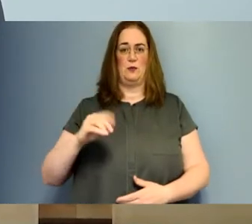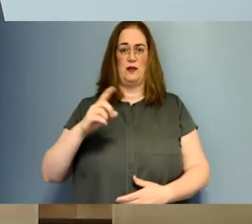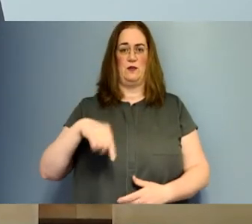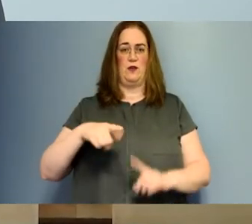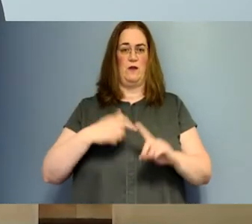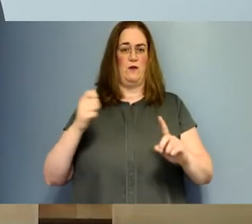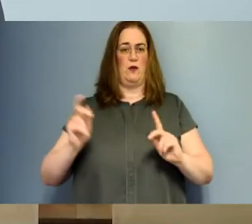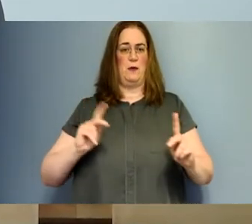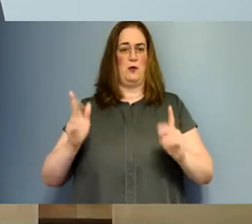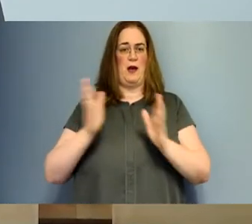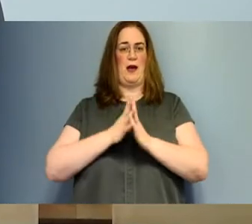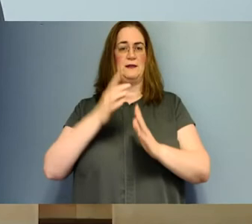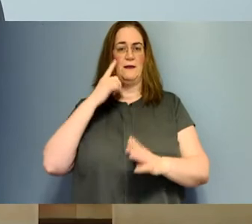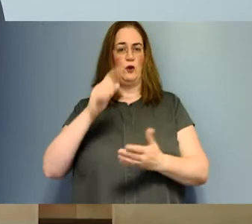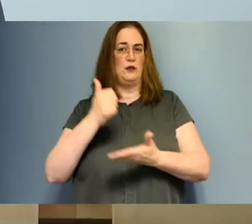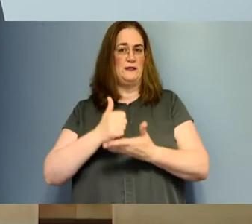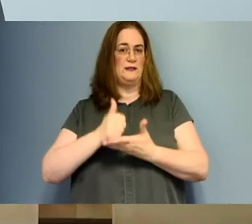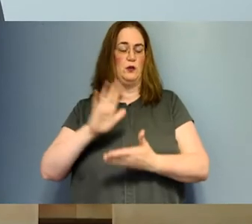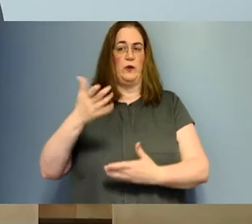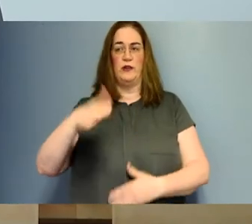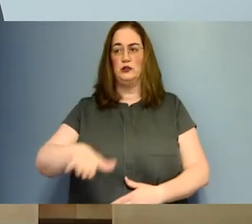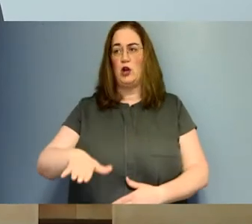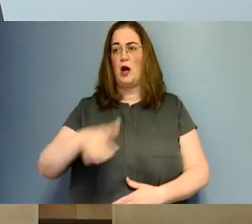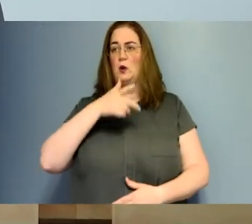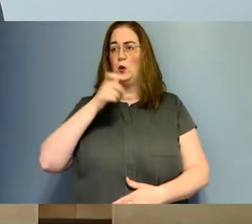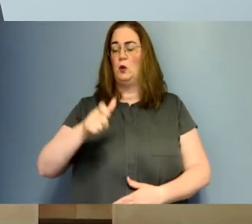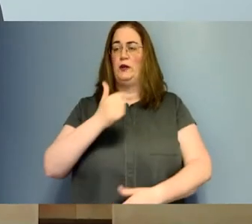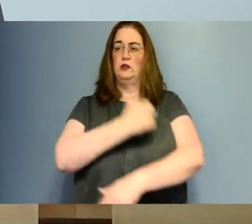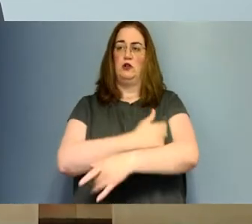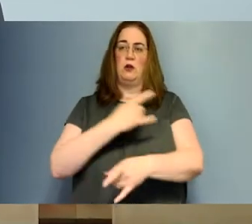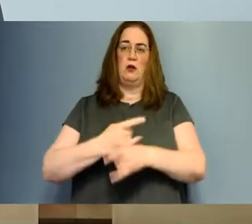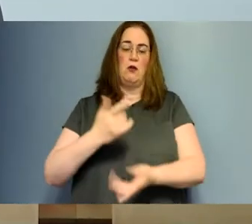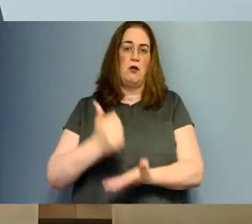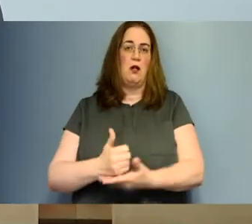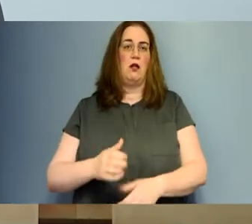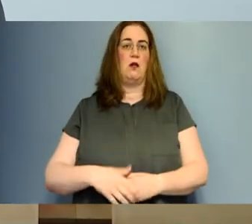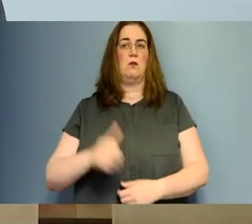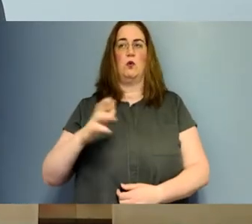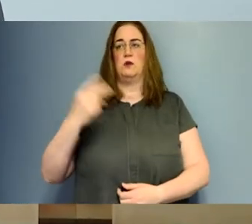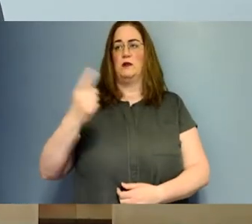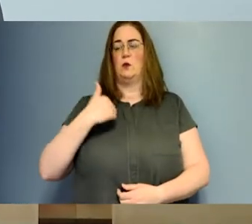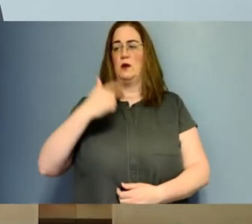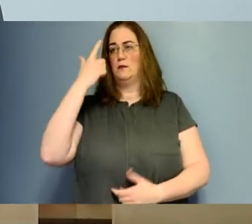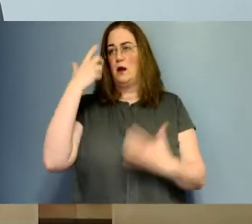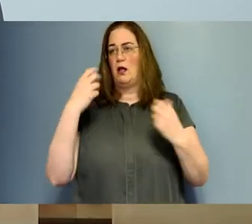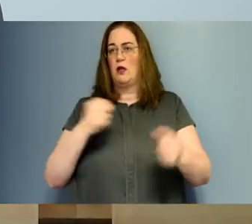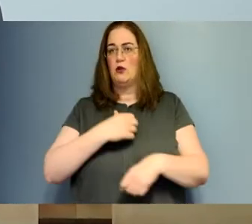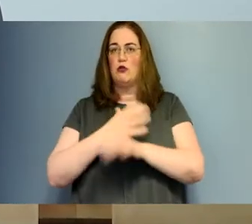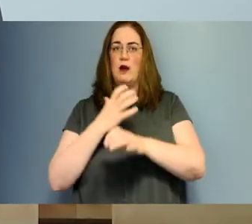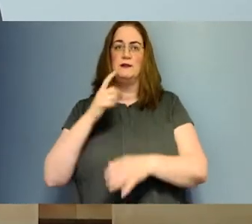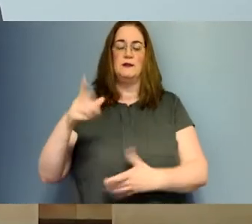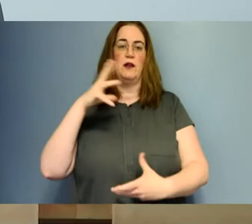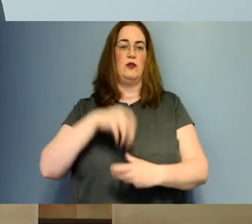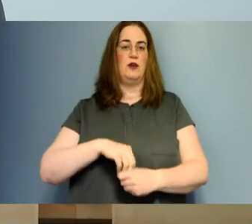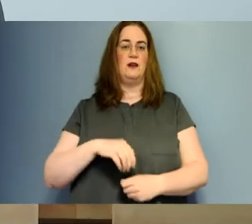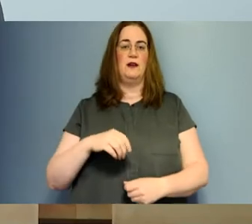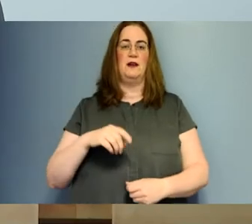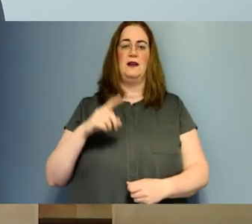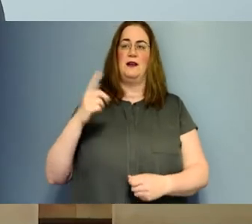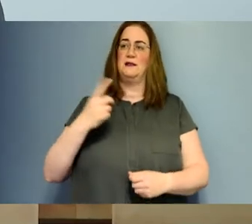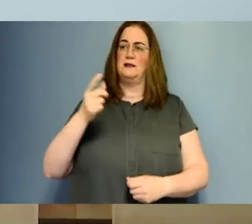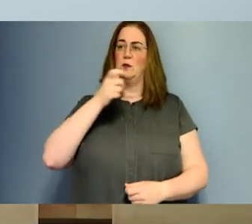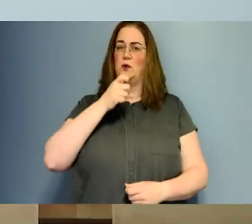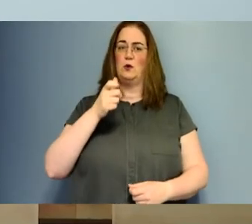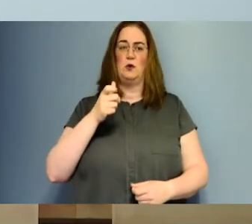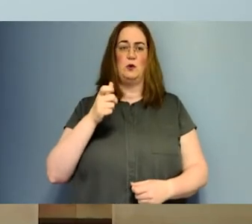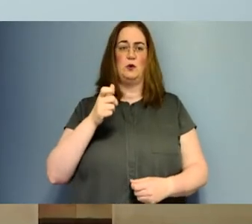from people asking for assistance with a child who needs drug and alcohol help or someone who has a mental health crisis that they're in. It's someone who